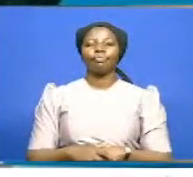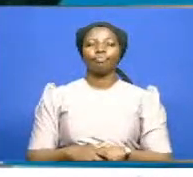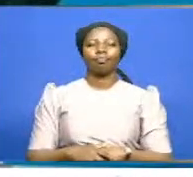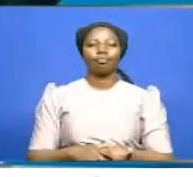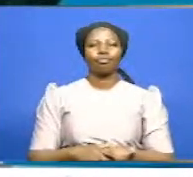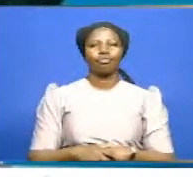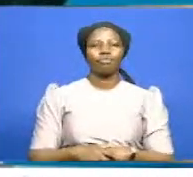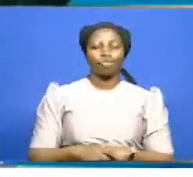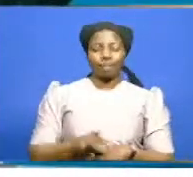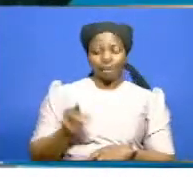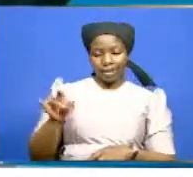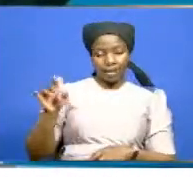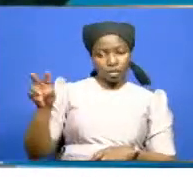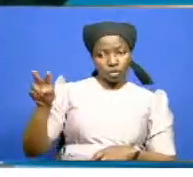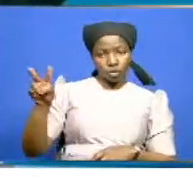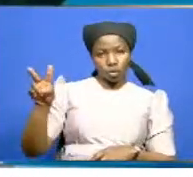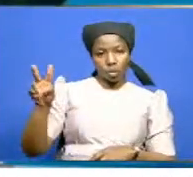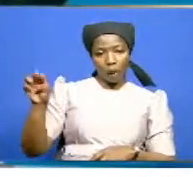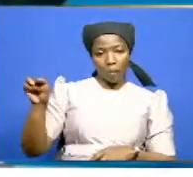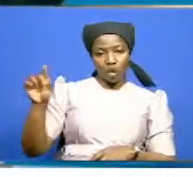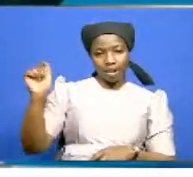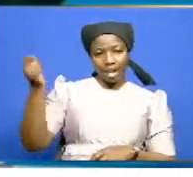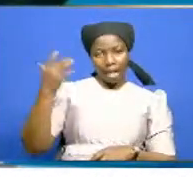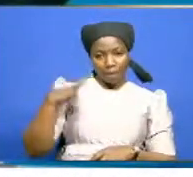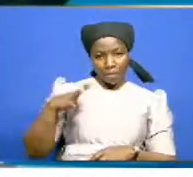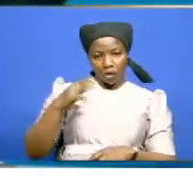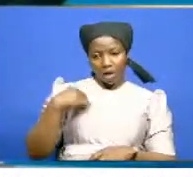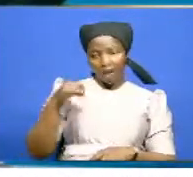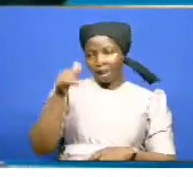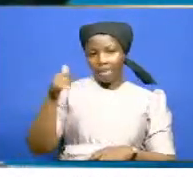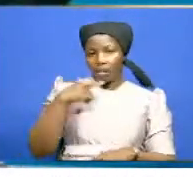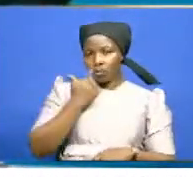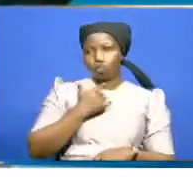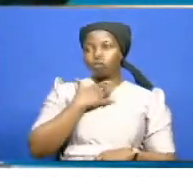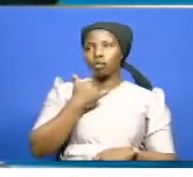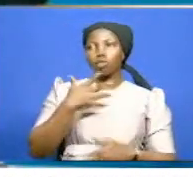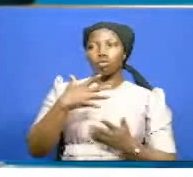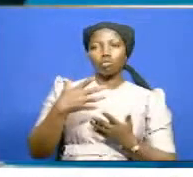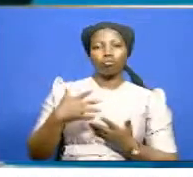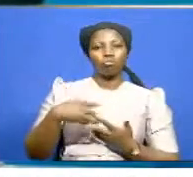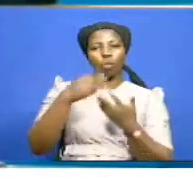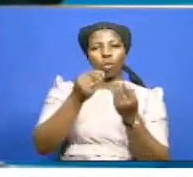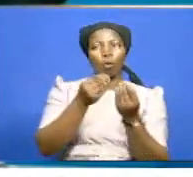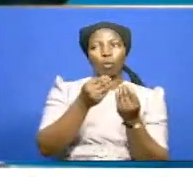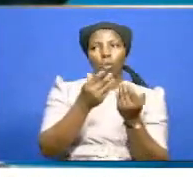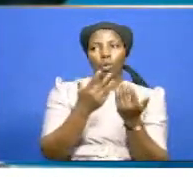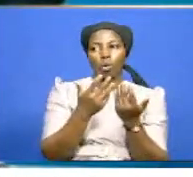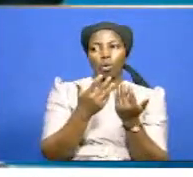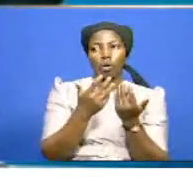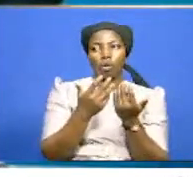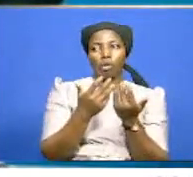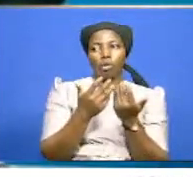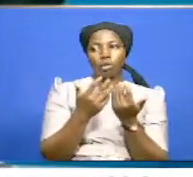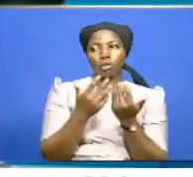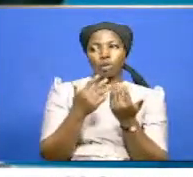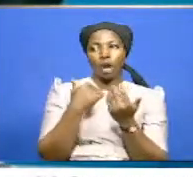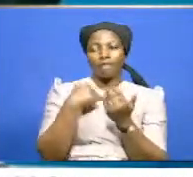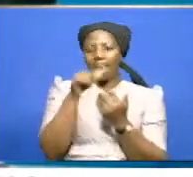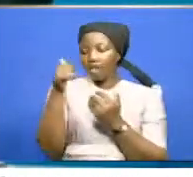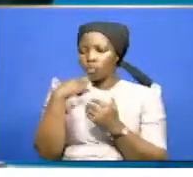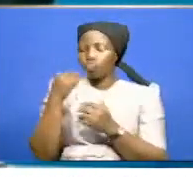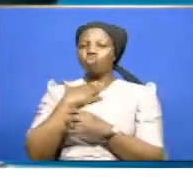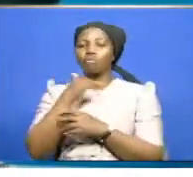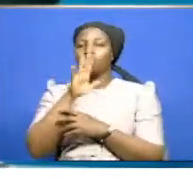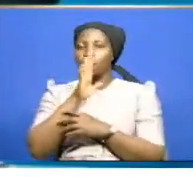now, out of those 2 million Kenyans, of course, there are those ones who would like to borrow. But we've been working through with